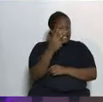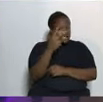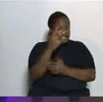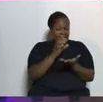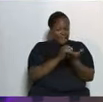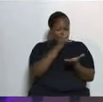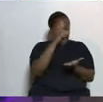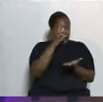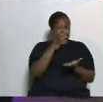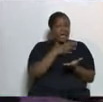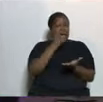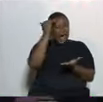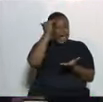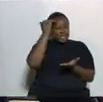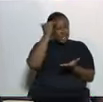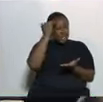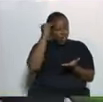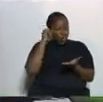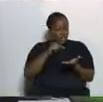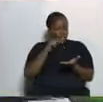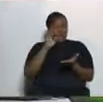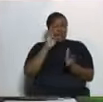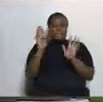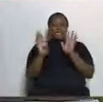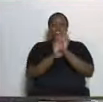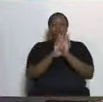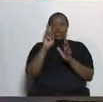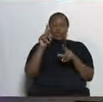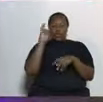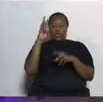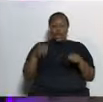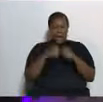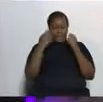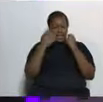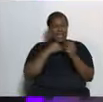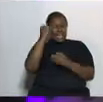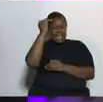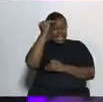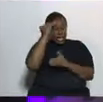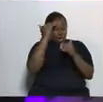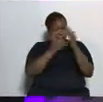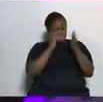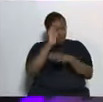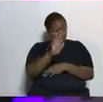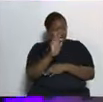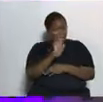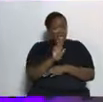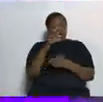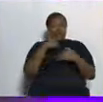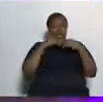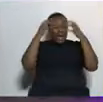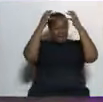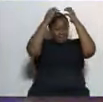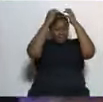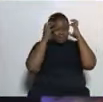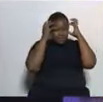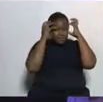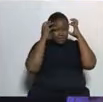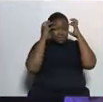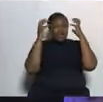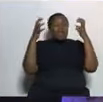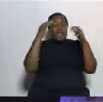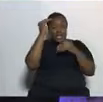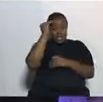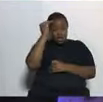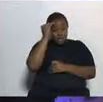He knows before him is betrayal. He knows before him is the crown of thorns in whipping. He knows before